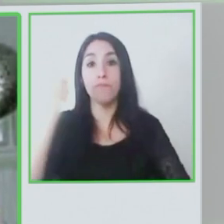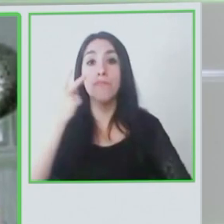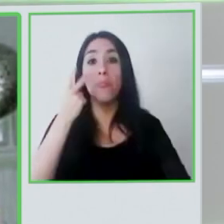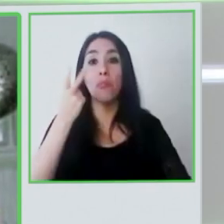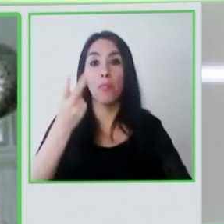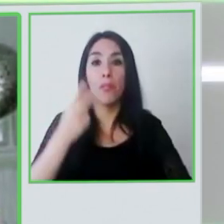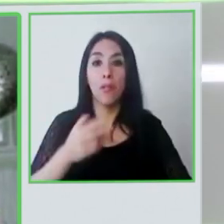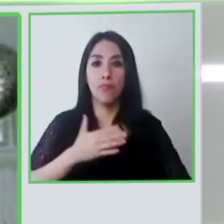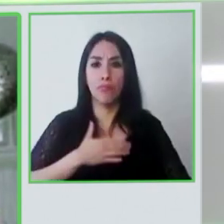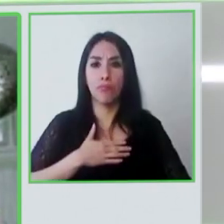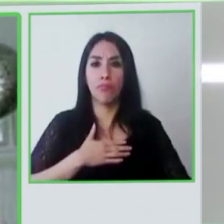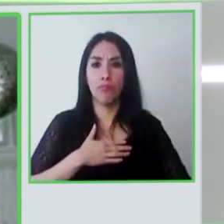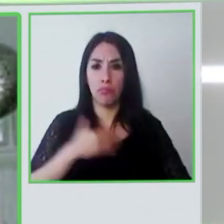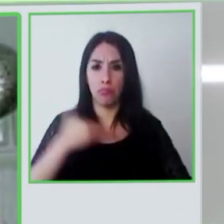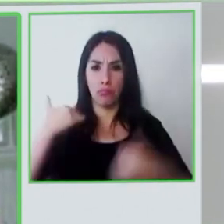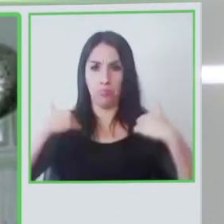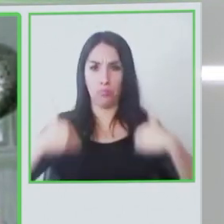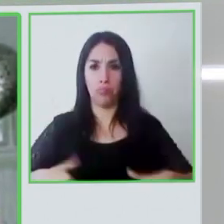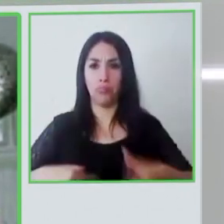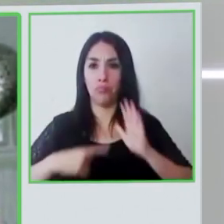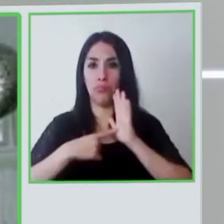Yourself campaign that